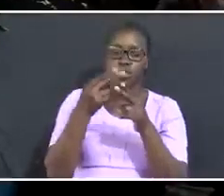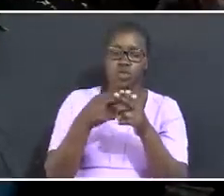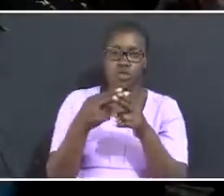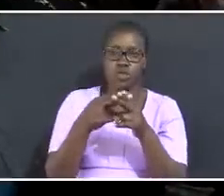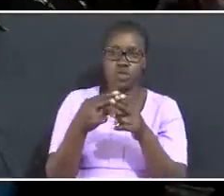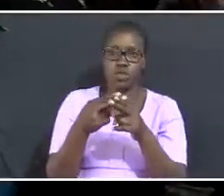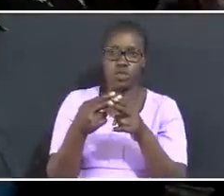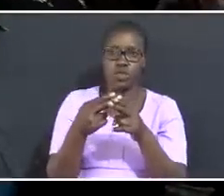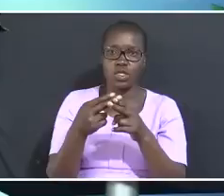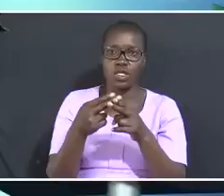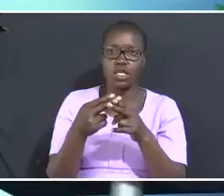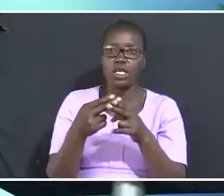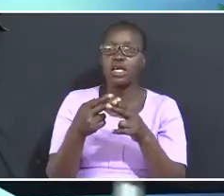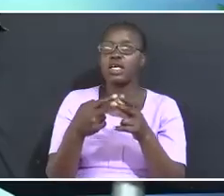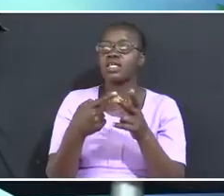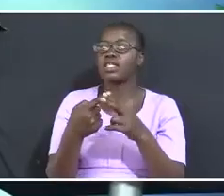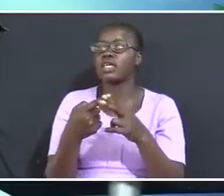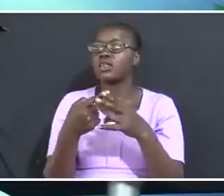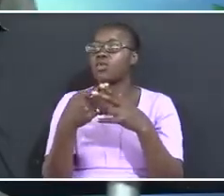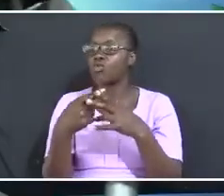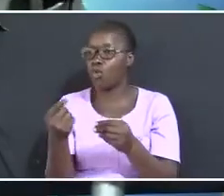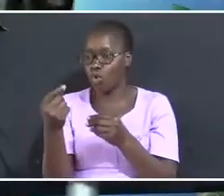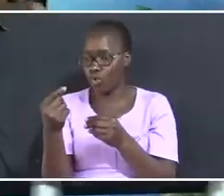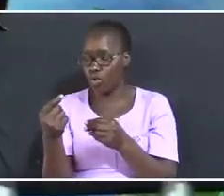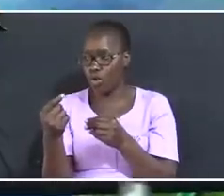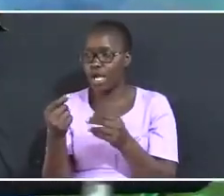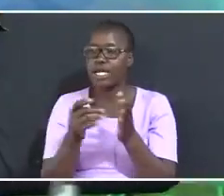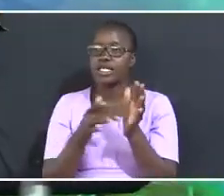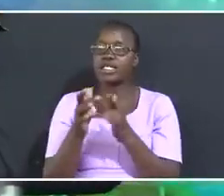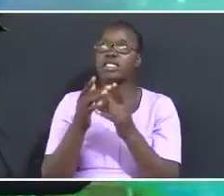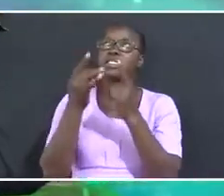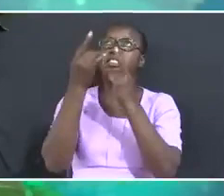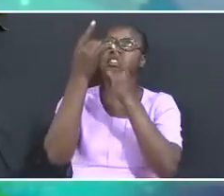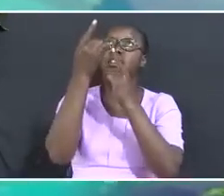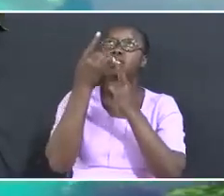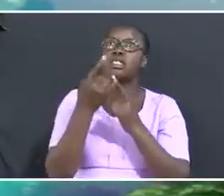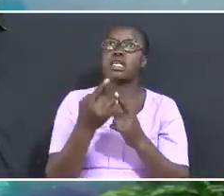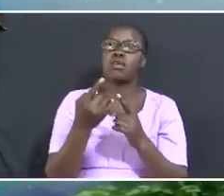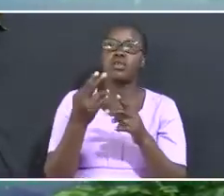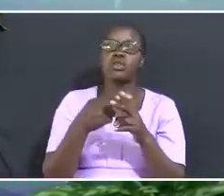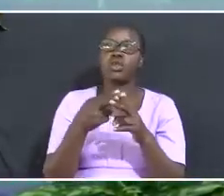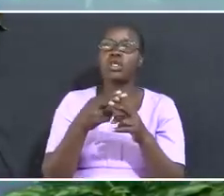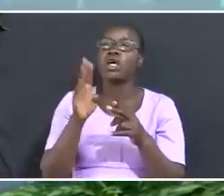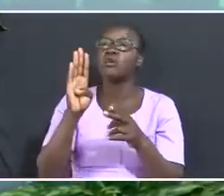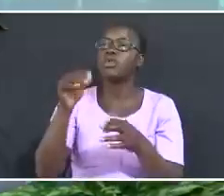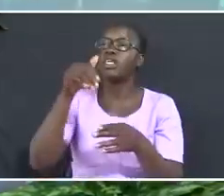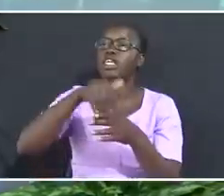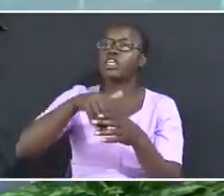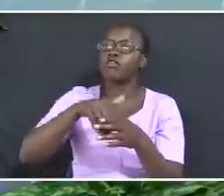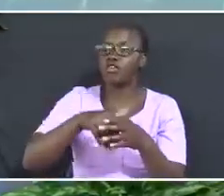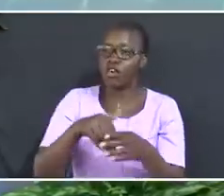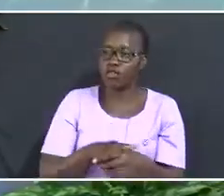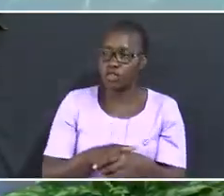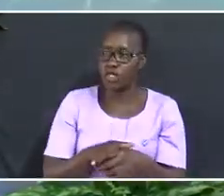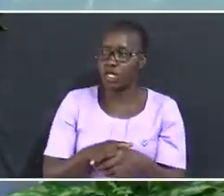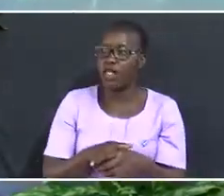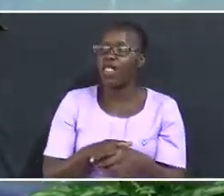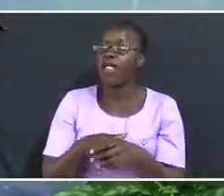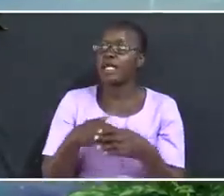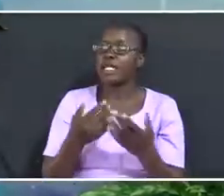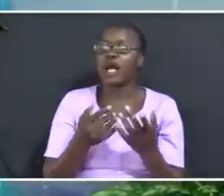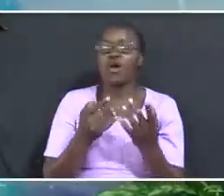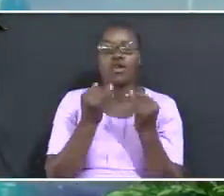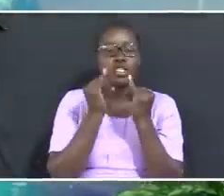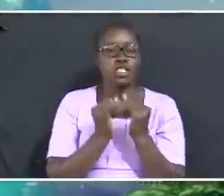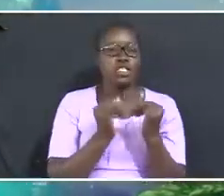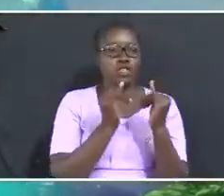get involved. Jesus is coming soon, get involved. So that is now coming to